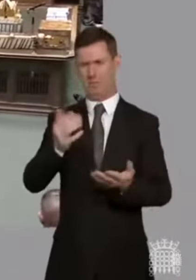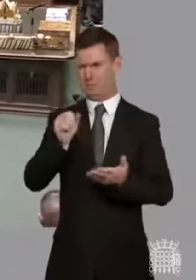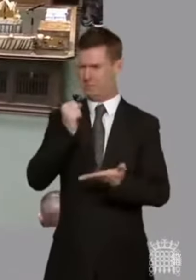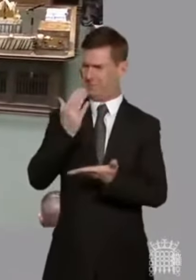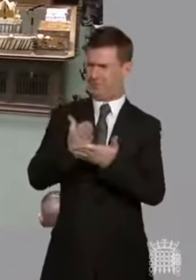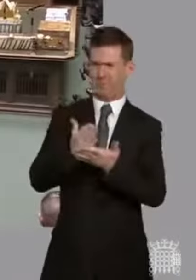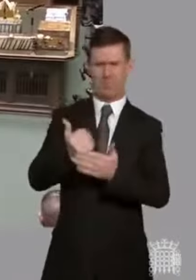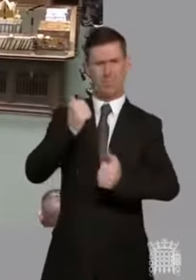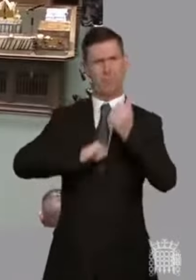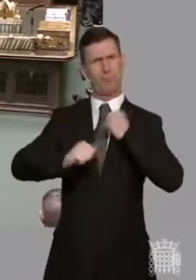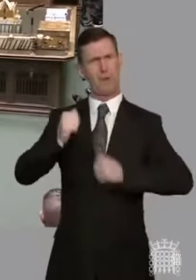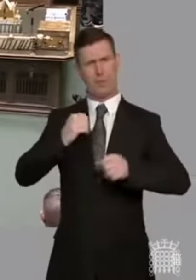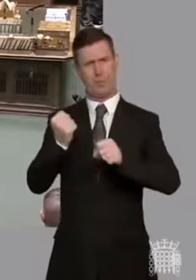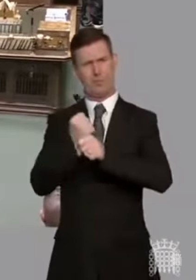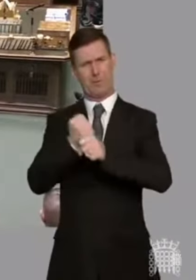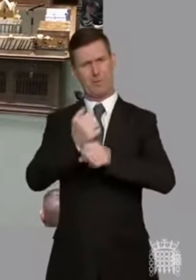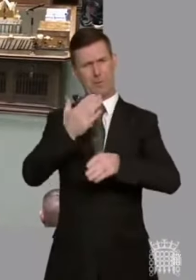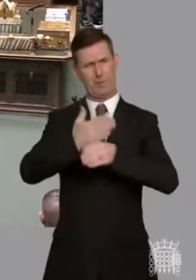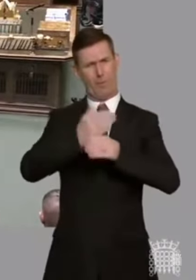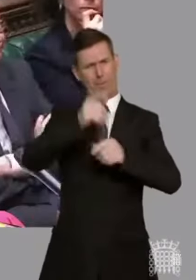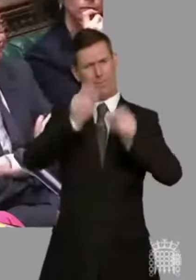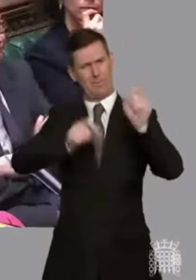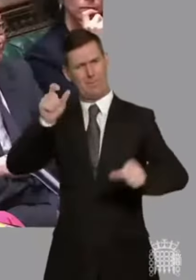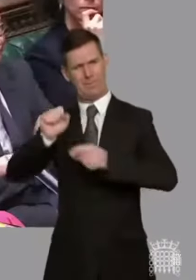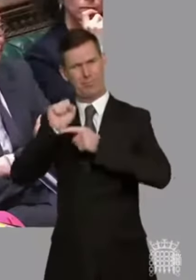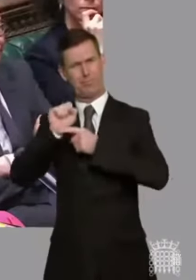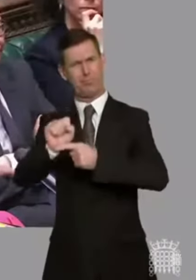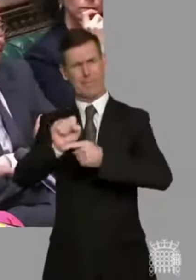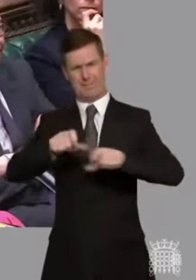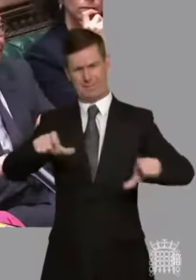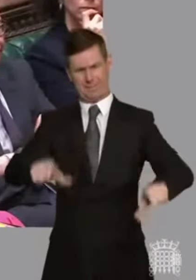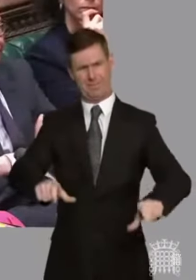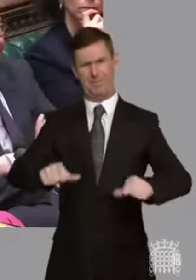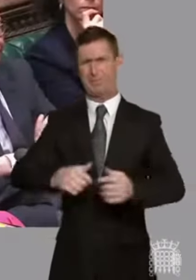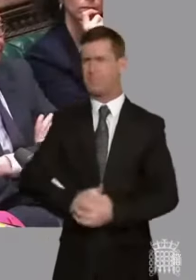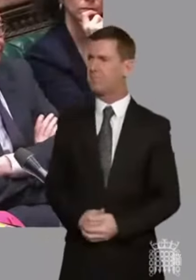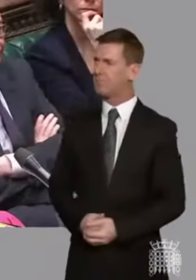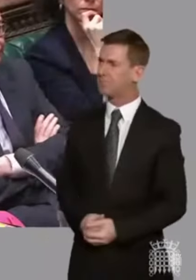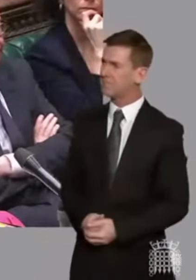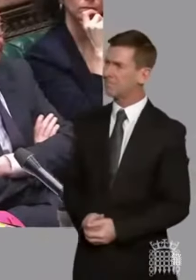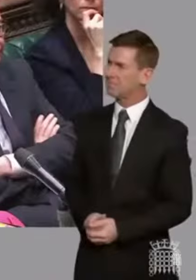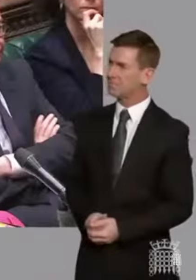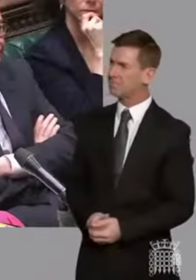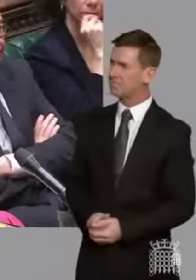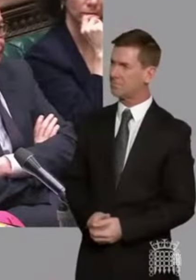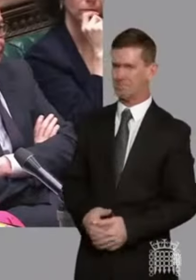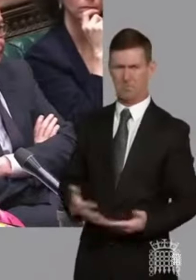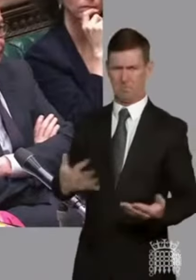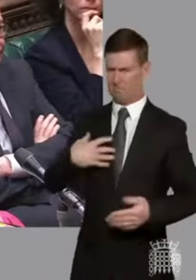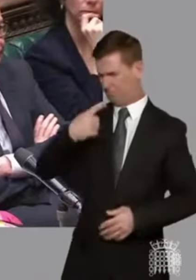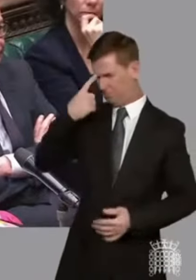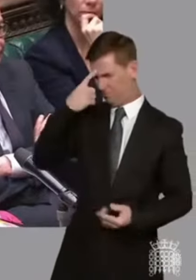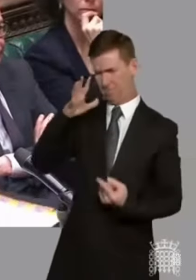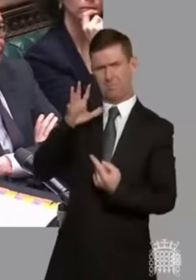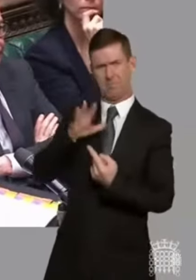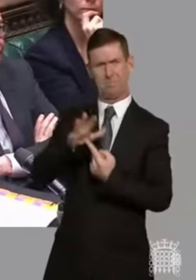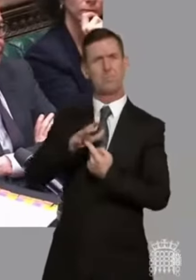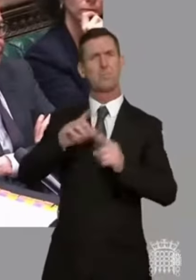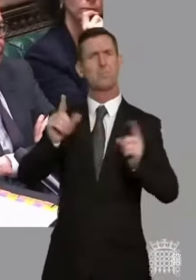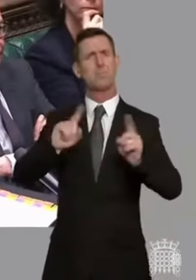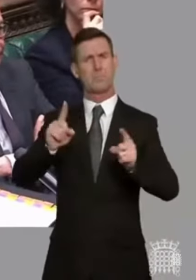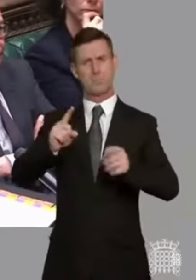for raising this really important issue, and it is obviously a question of jobs, but it's also a question of identity and a sense of place. And of